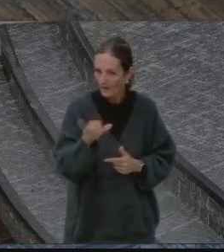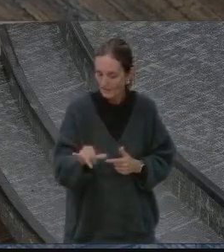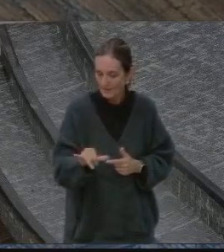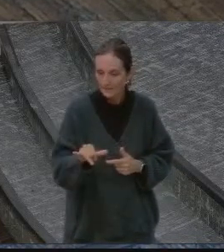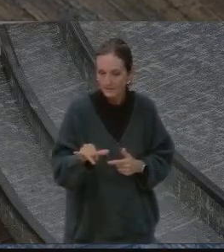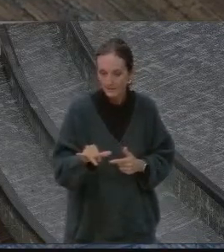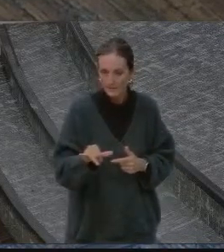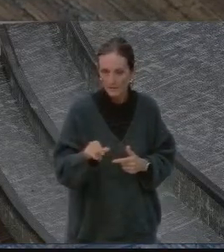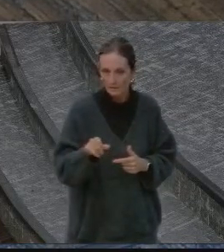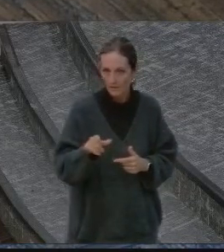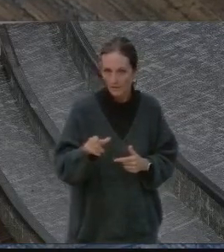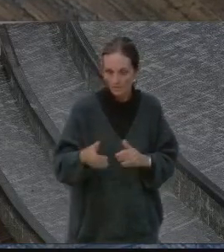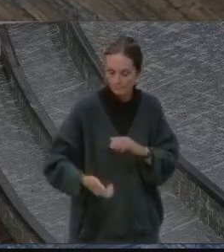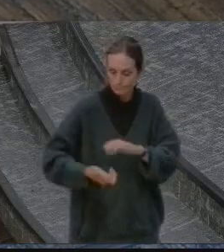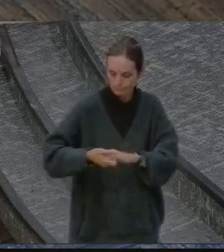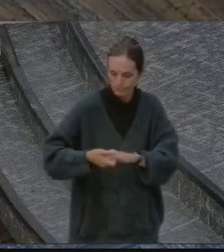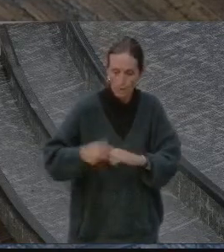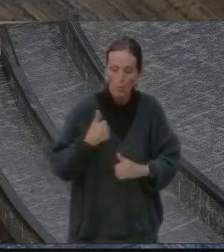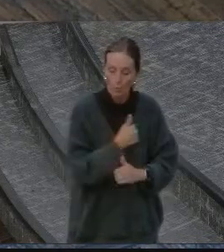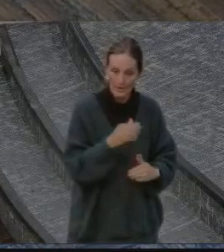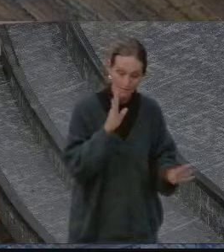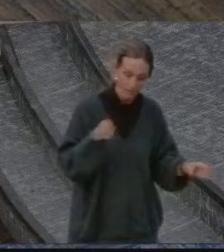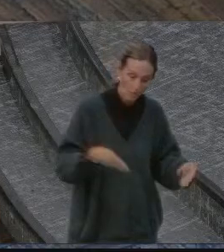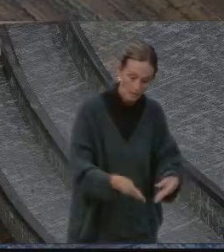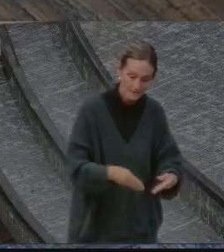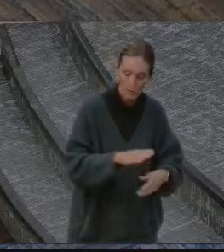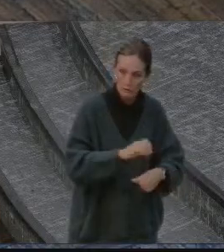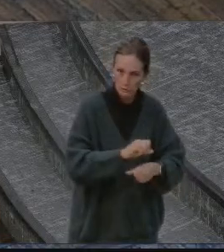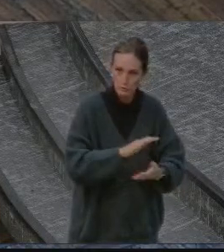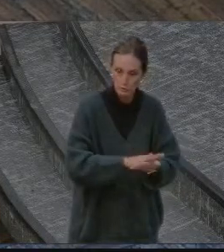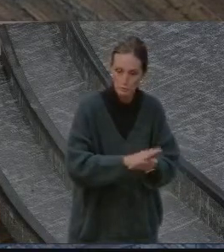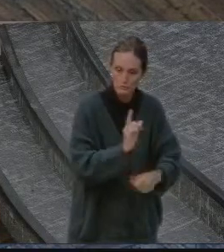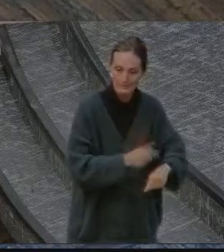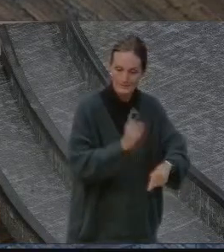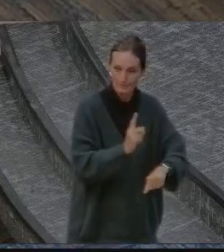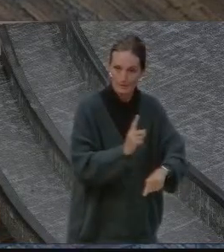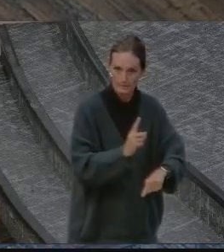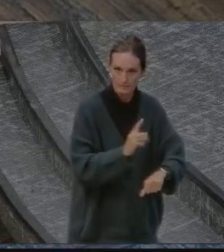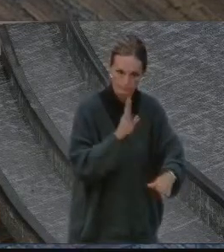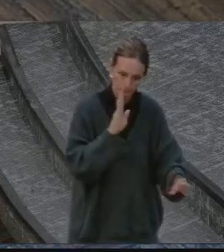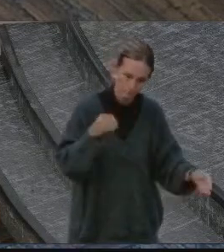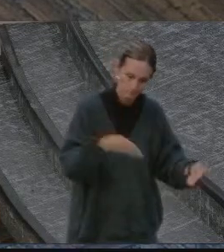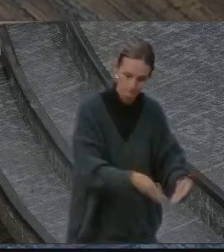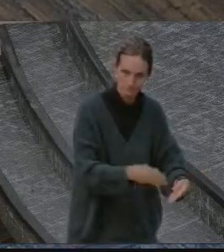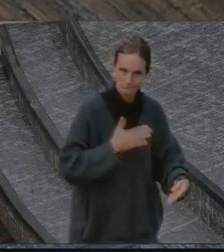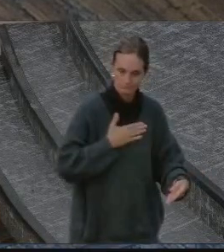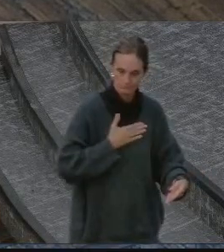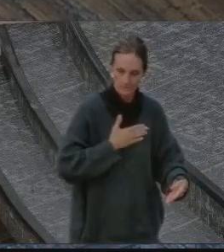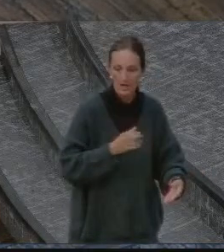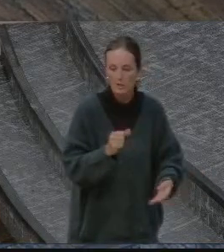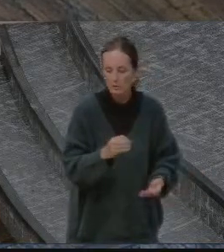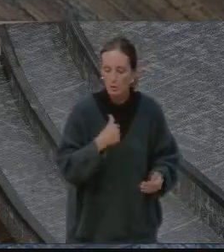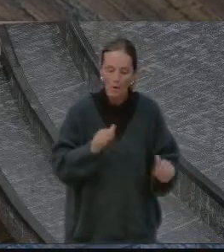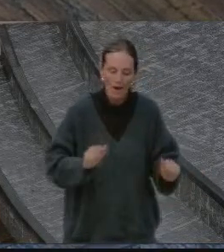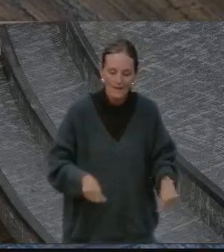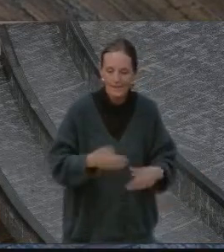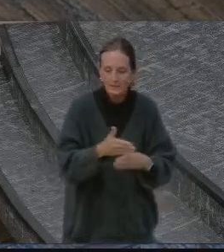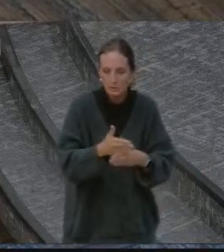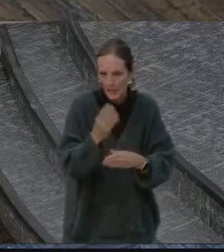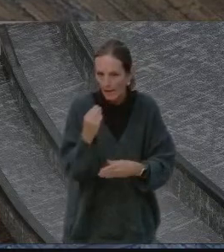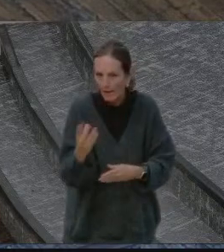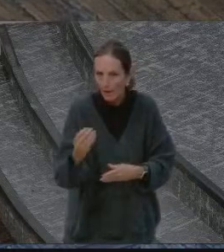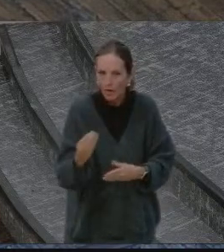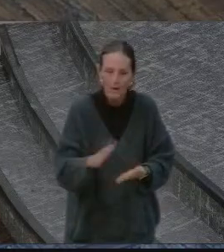focused strictly on school disciplines. So I am able to share papers, approaches, what other districts are